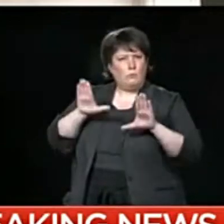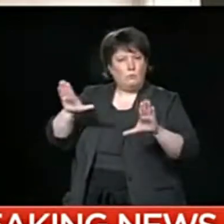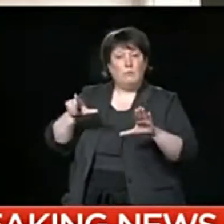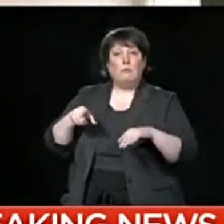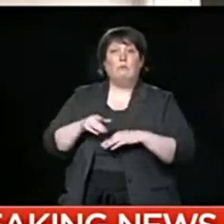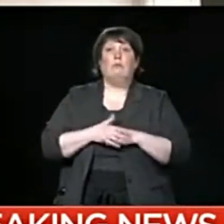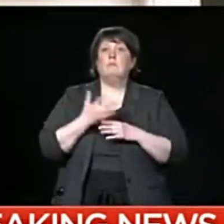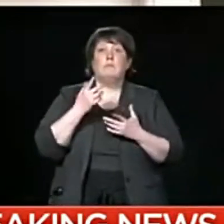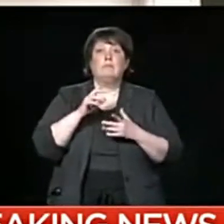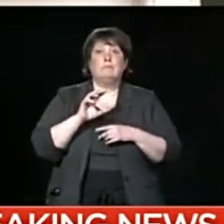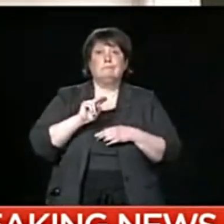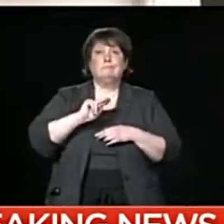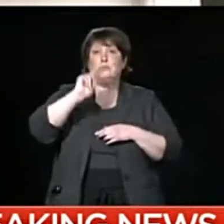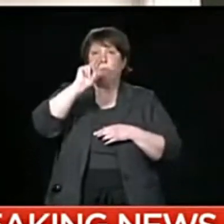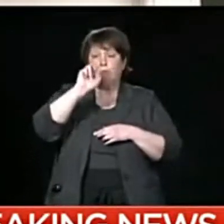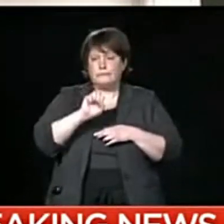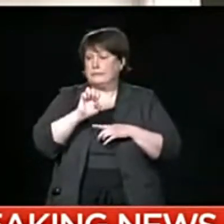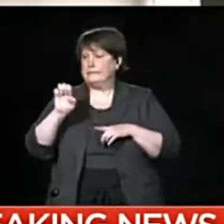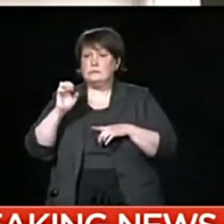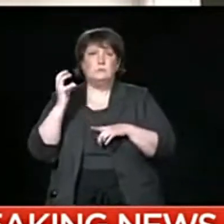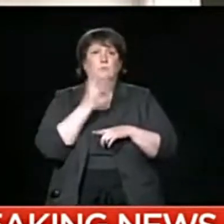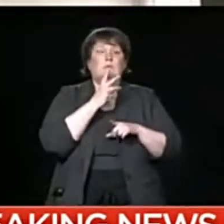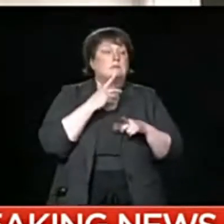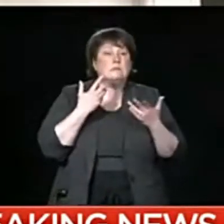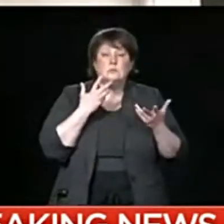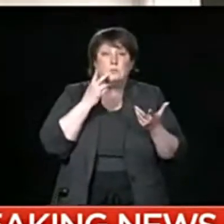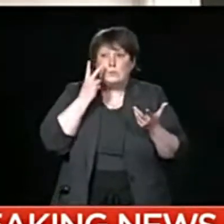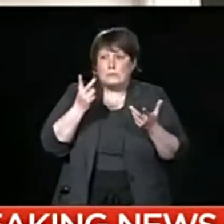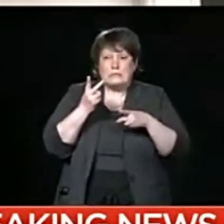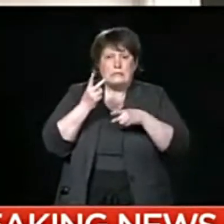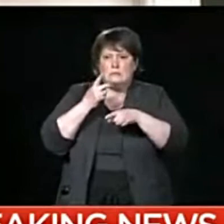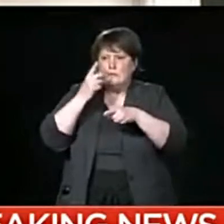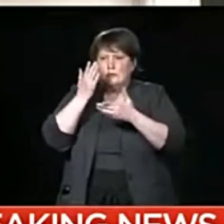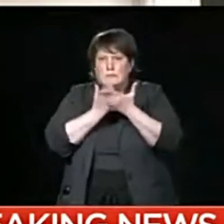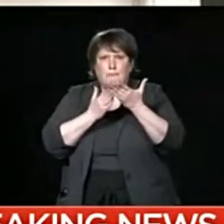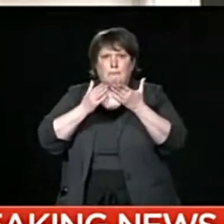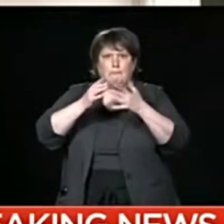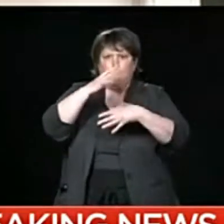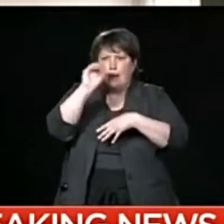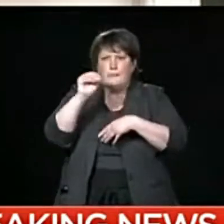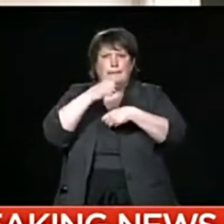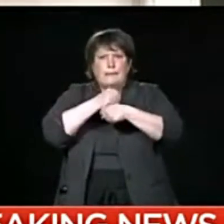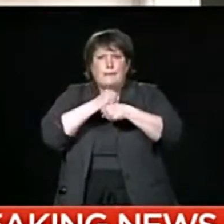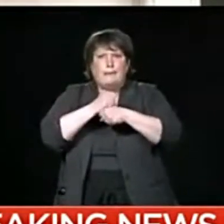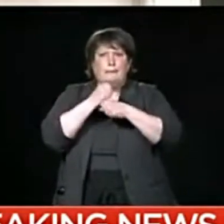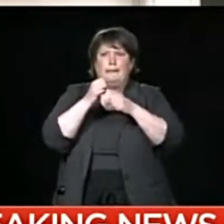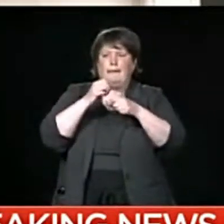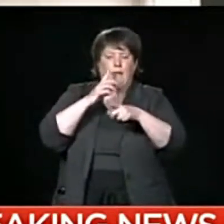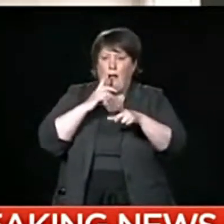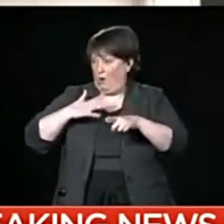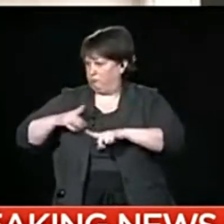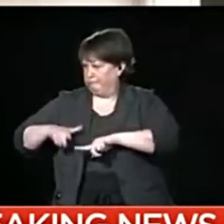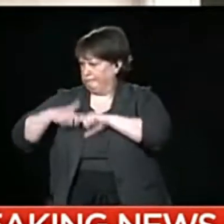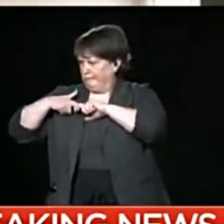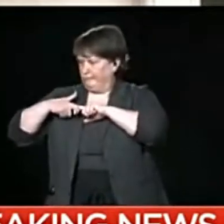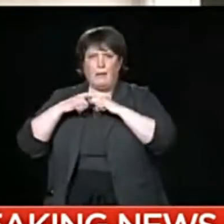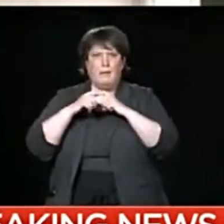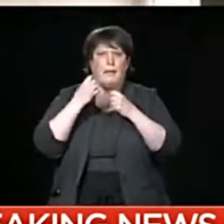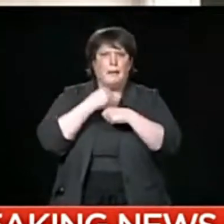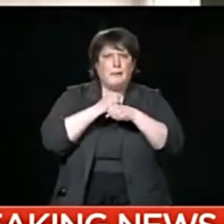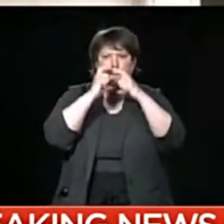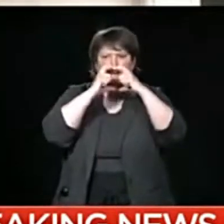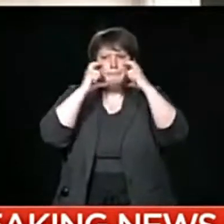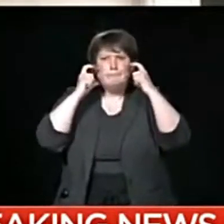coast, businesses are retooling to produce face shields, ventilators, hand sanitizers, and other